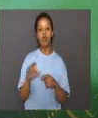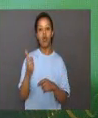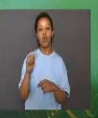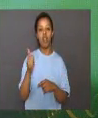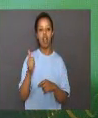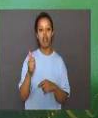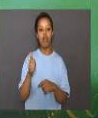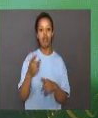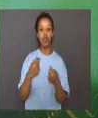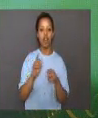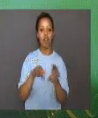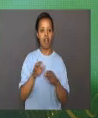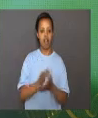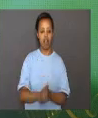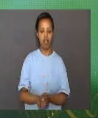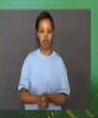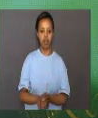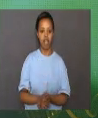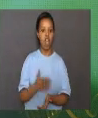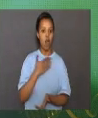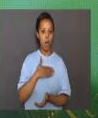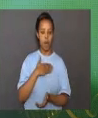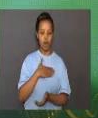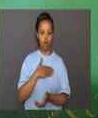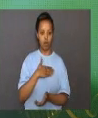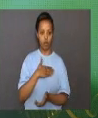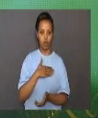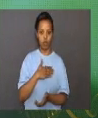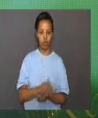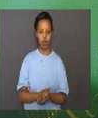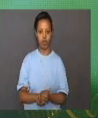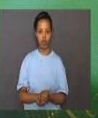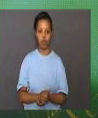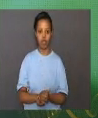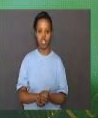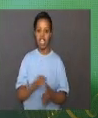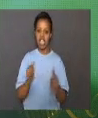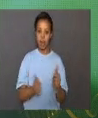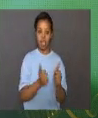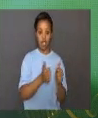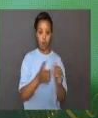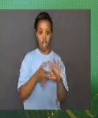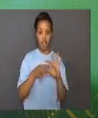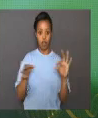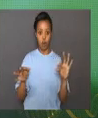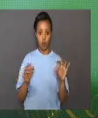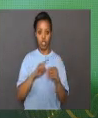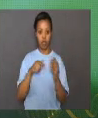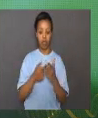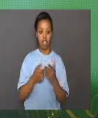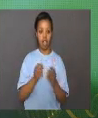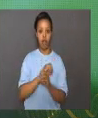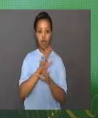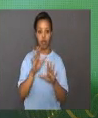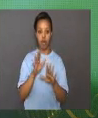another activity. Please say whether the following statements about